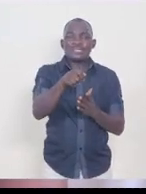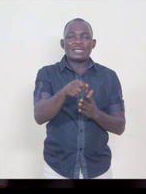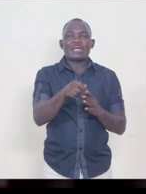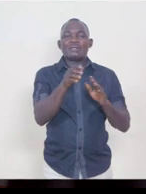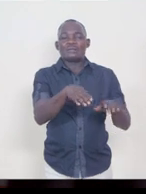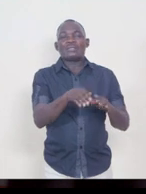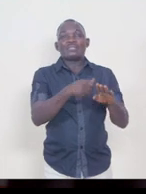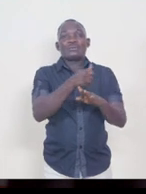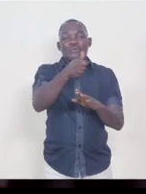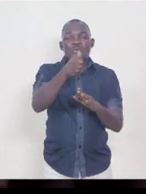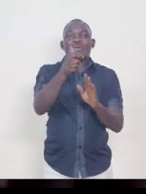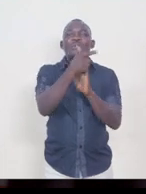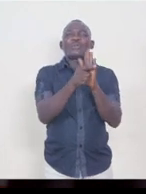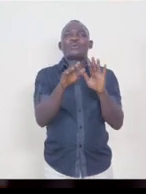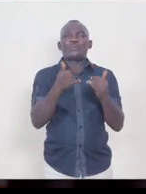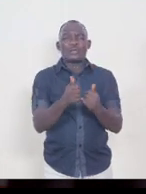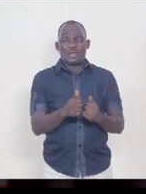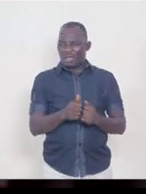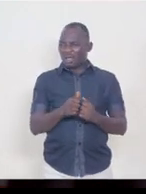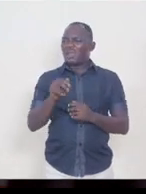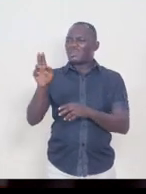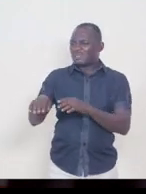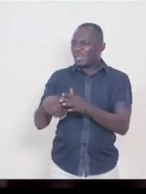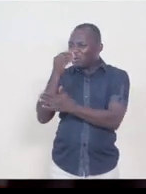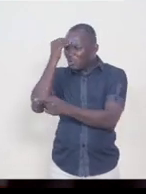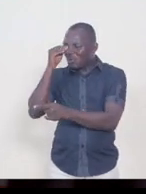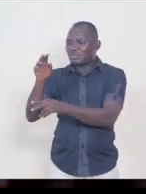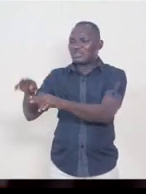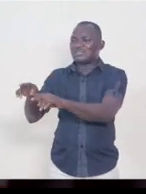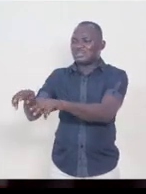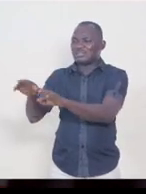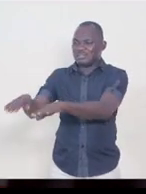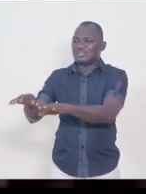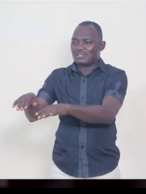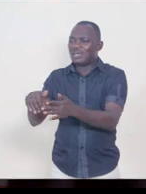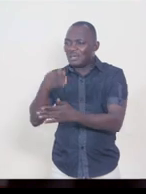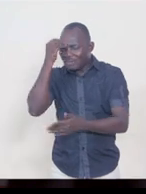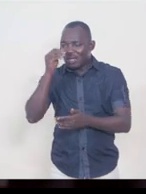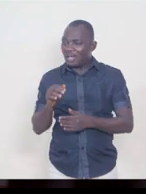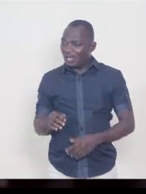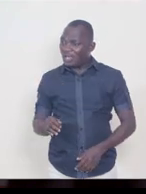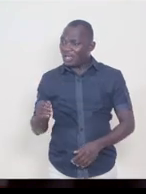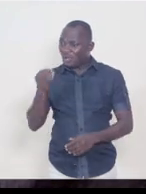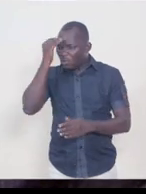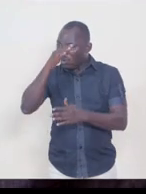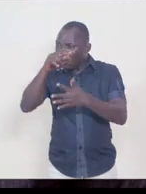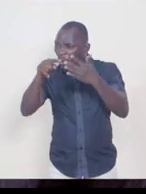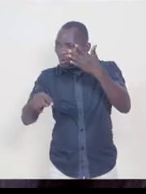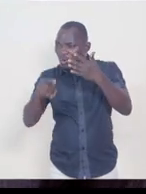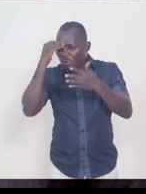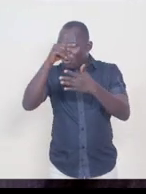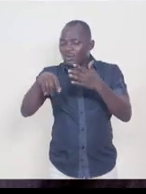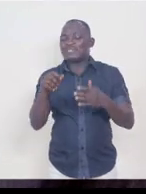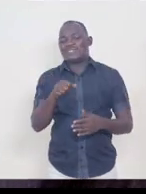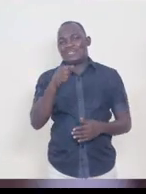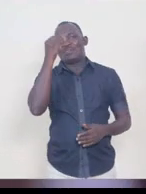your law firm. Impressive. Magnifico. Sit down. You know all of these? I know everything